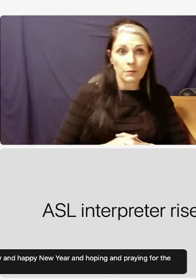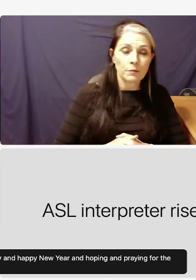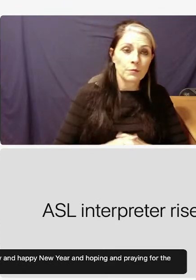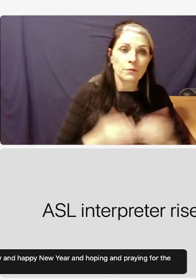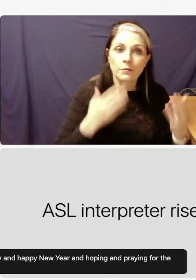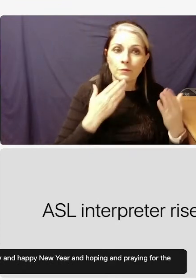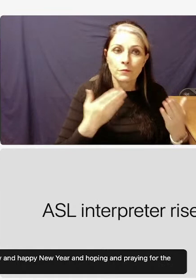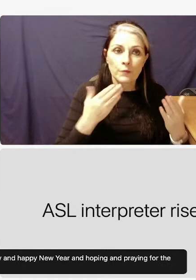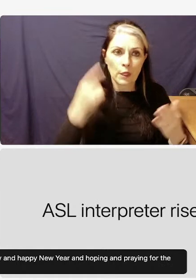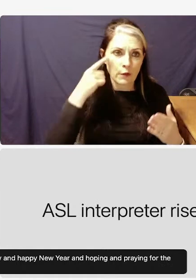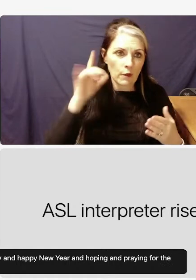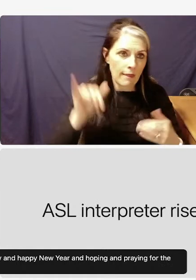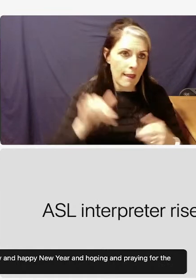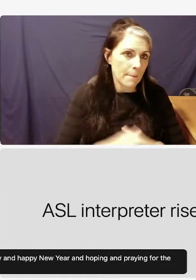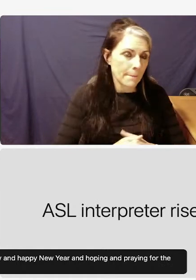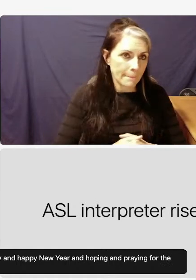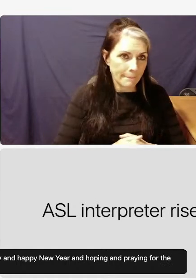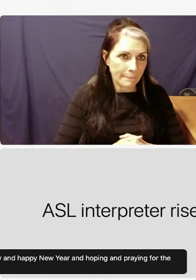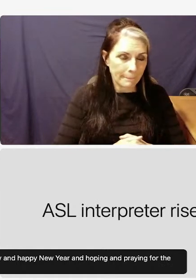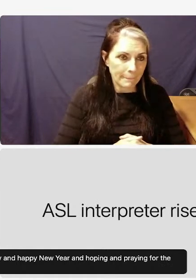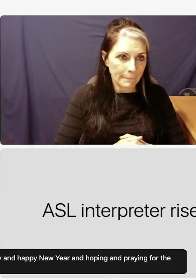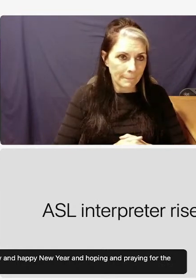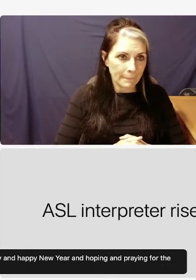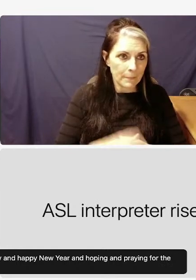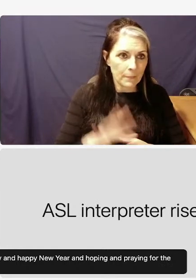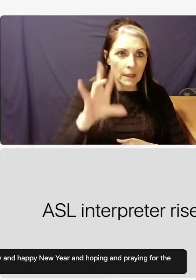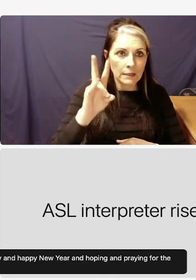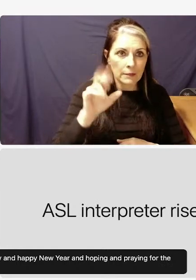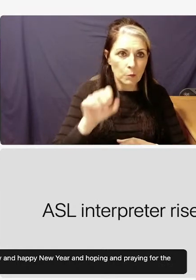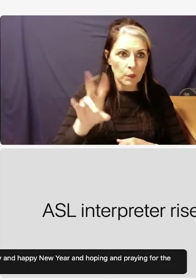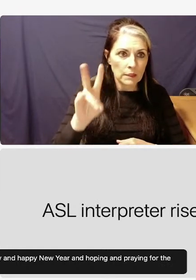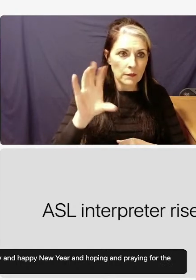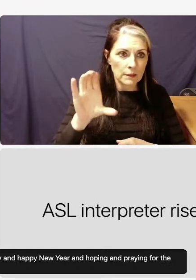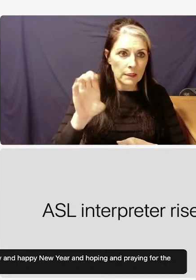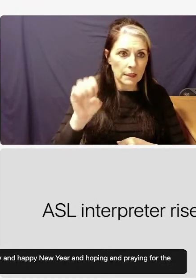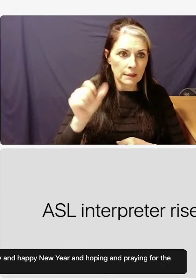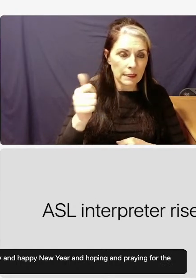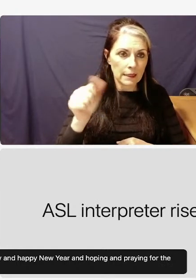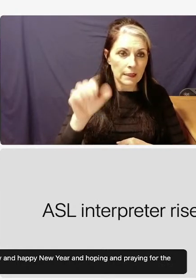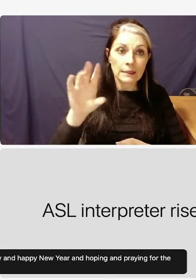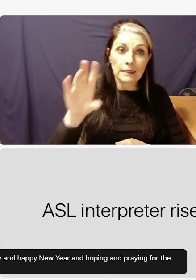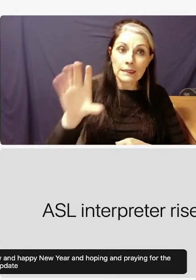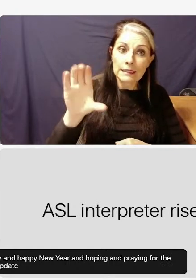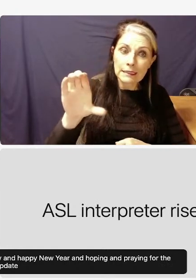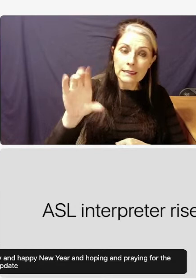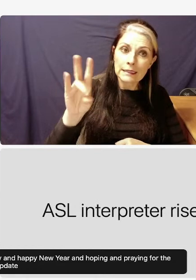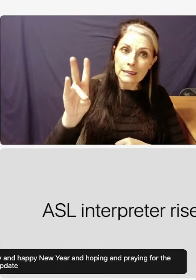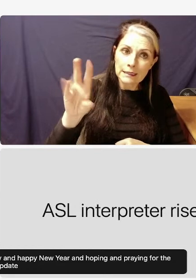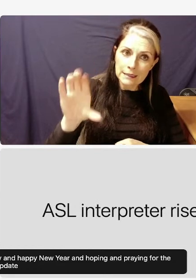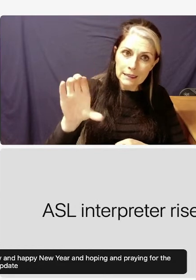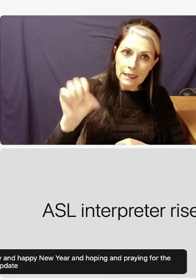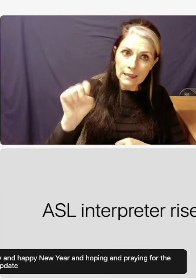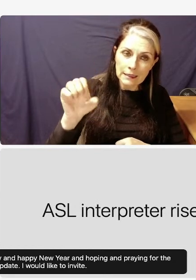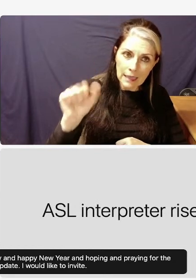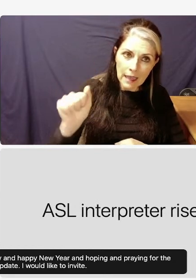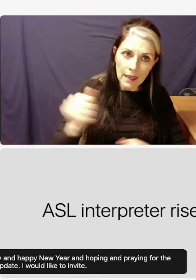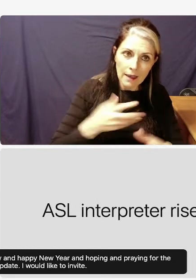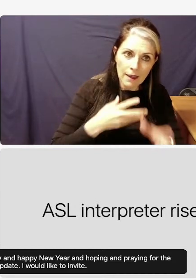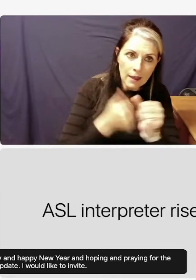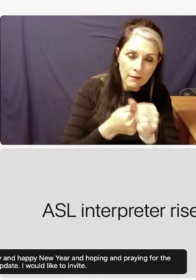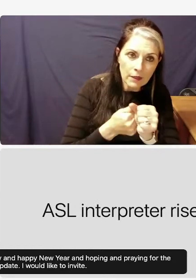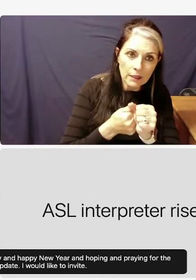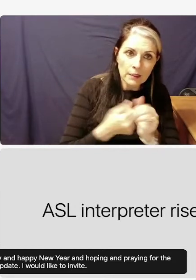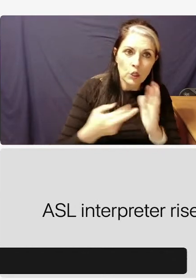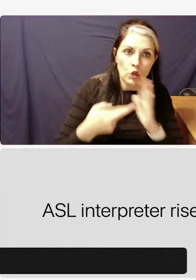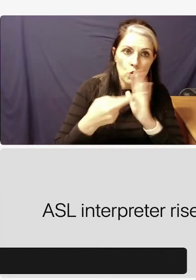thank you for that item 7.7 cse update i would like to invite csa representative